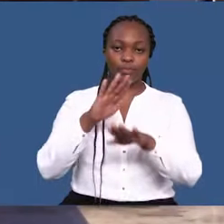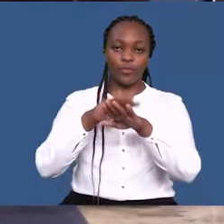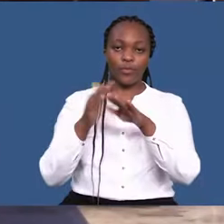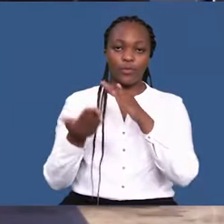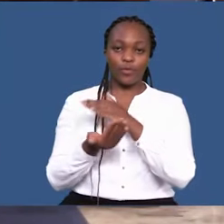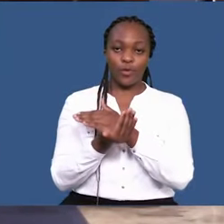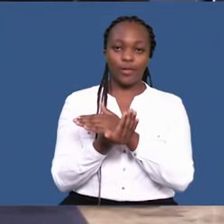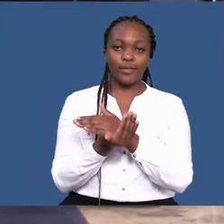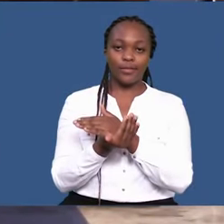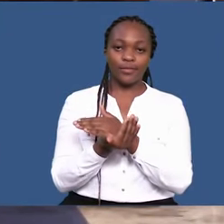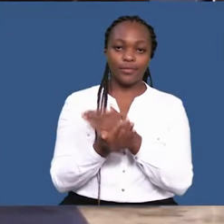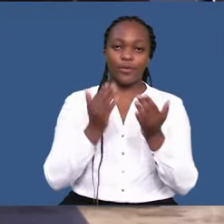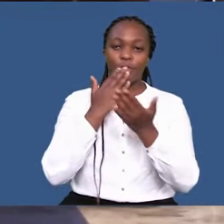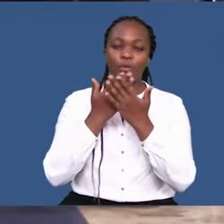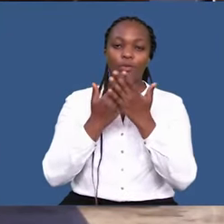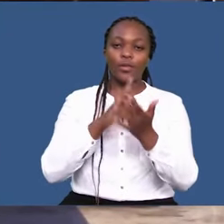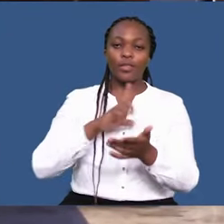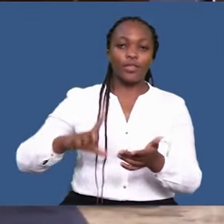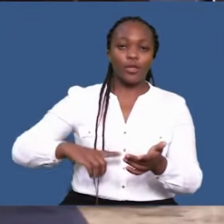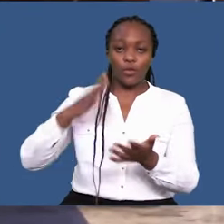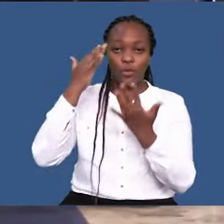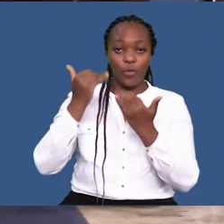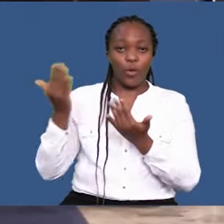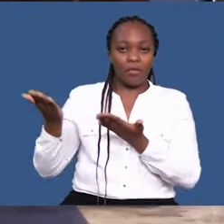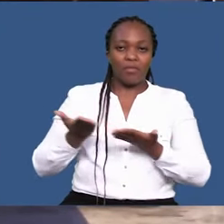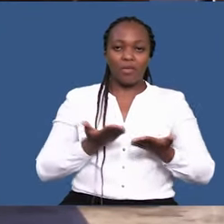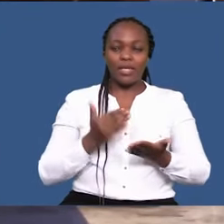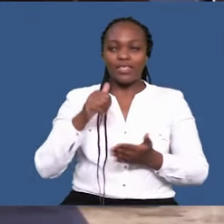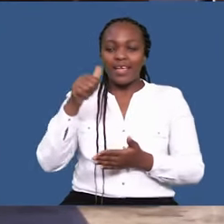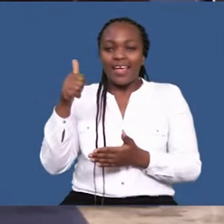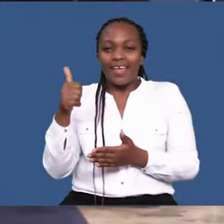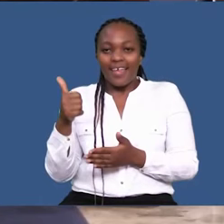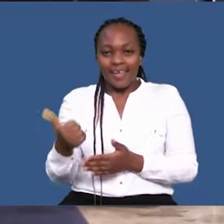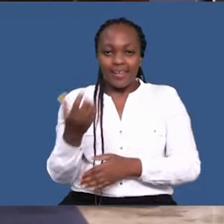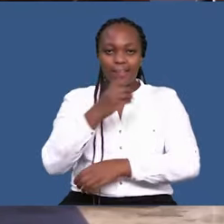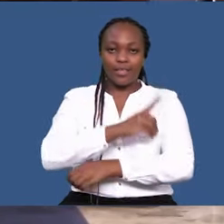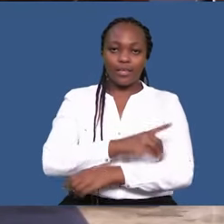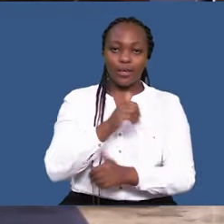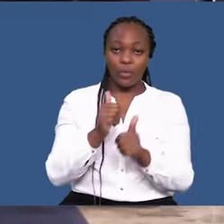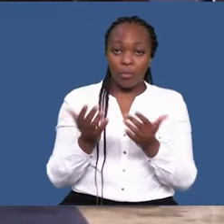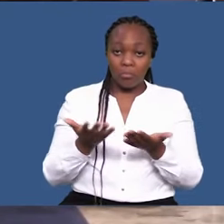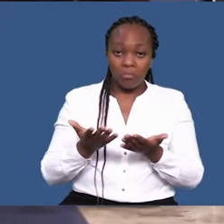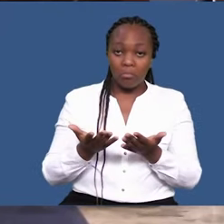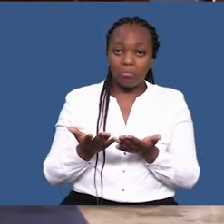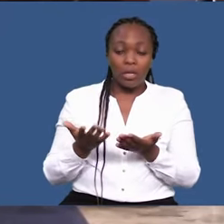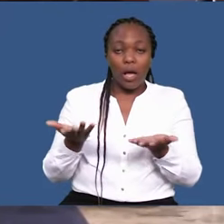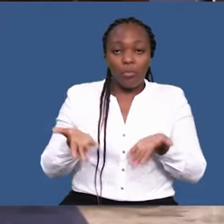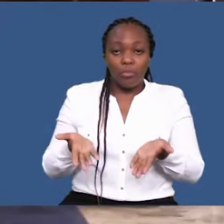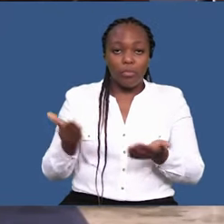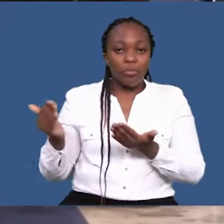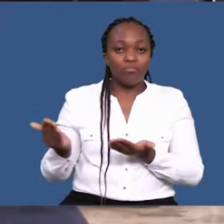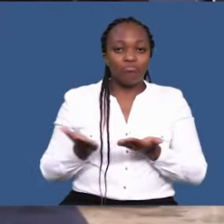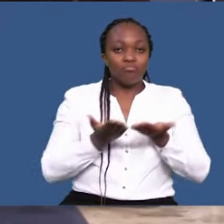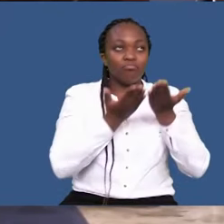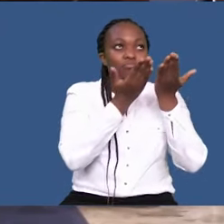morning. We thank the Lord for another day. We come to before him so that we